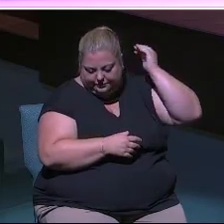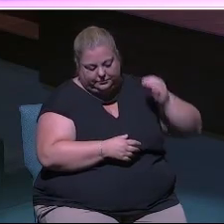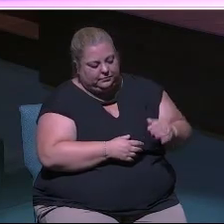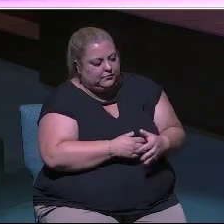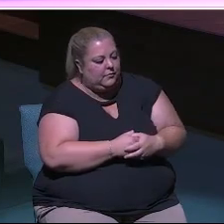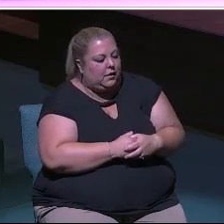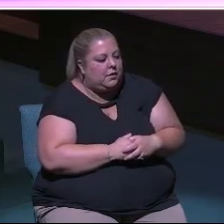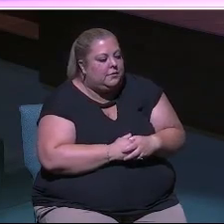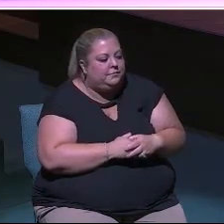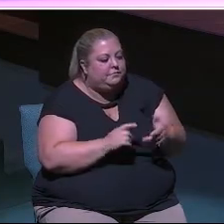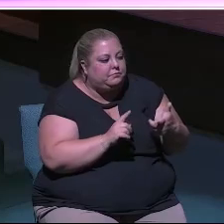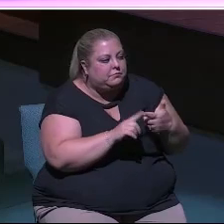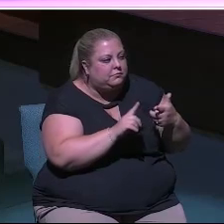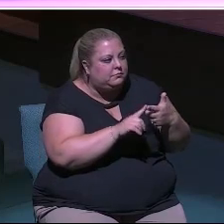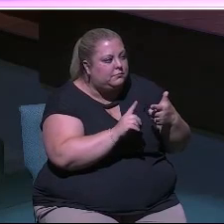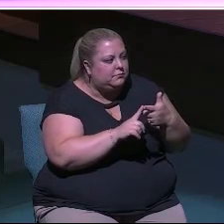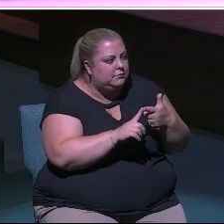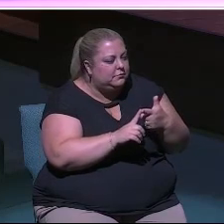Number two.